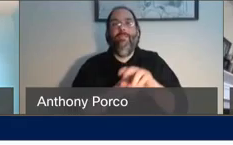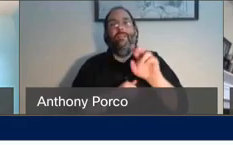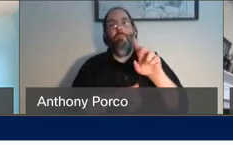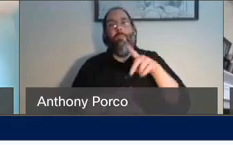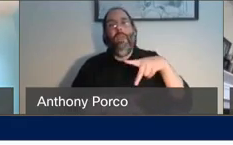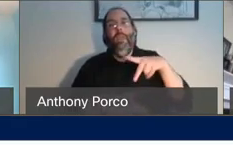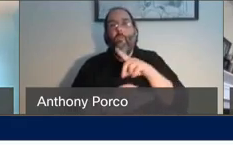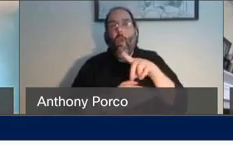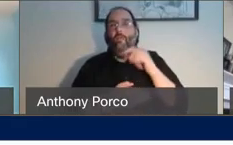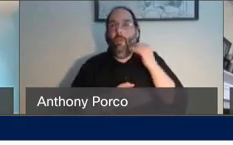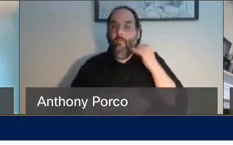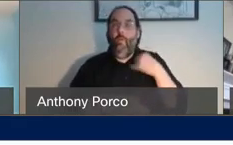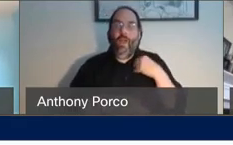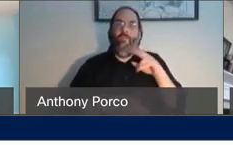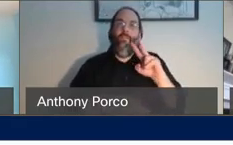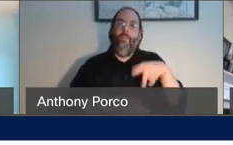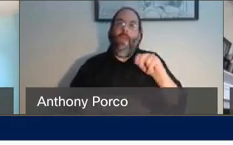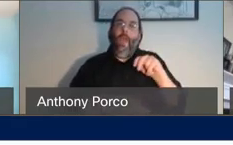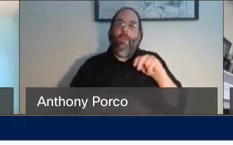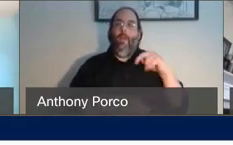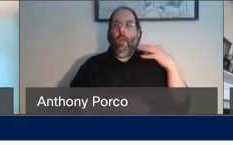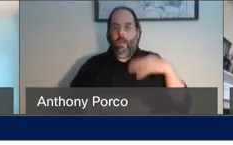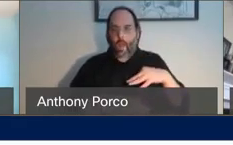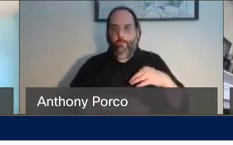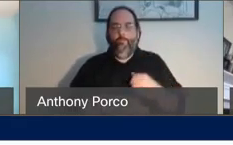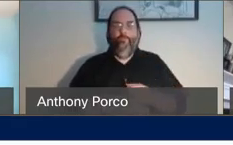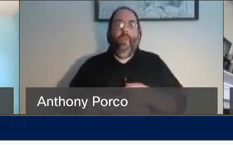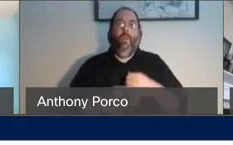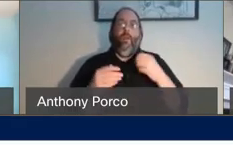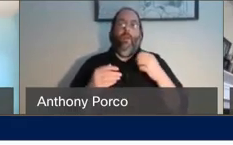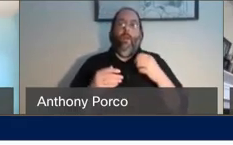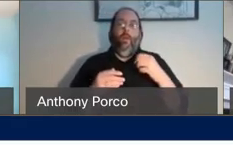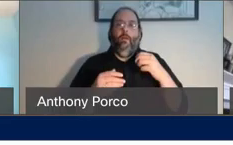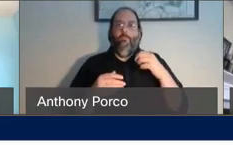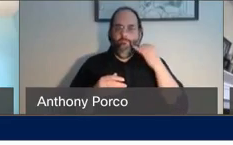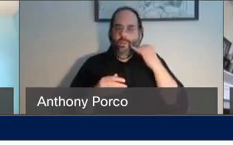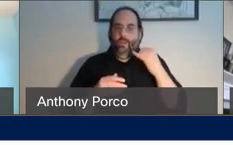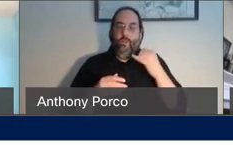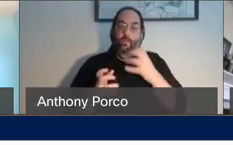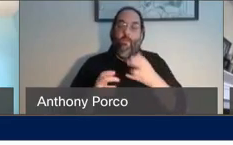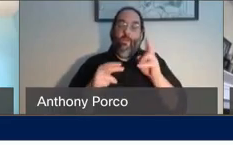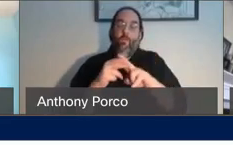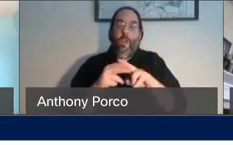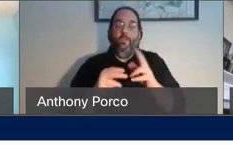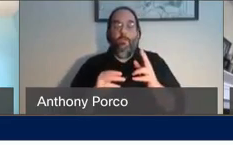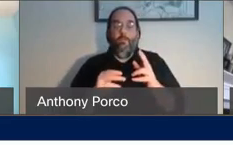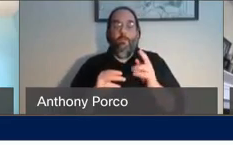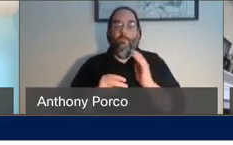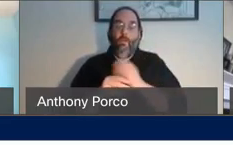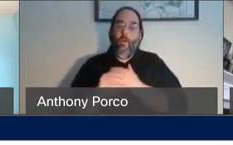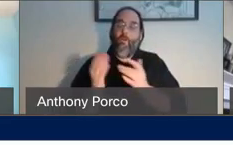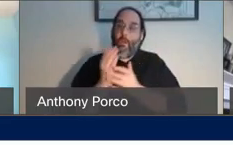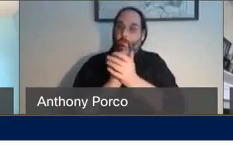three advantages. In the effort to increase the efficiency of your technical